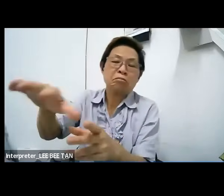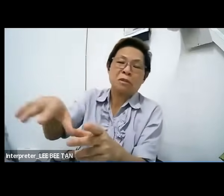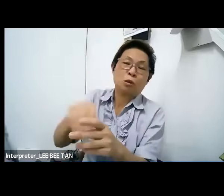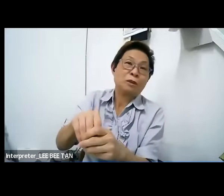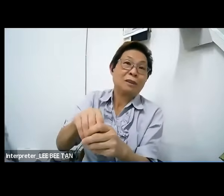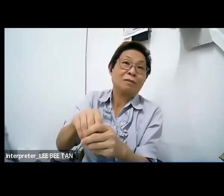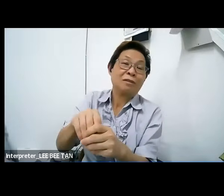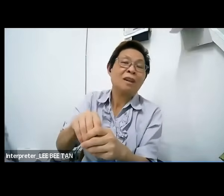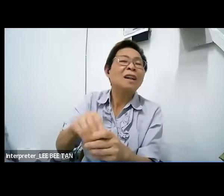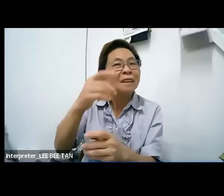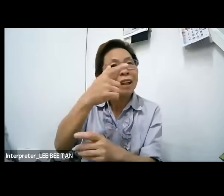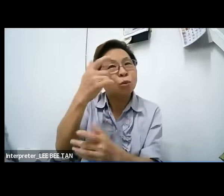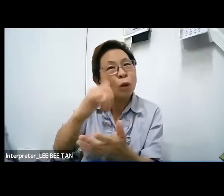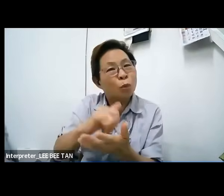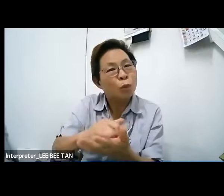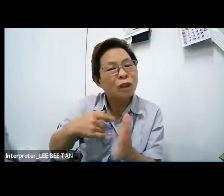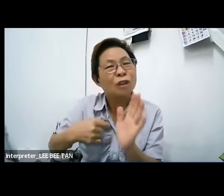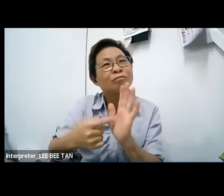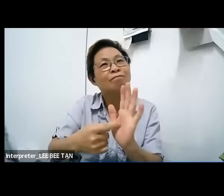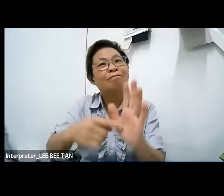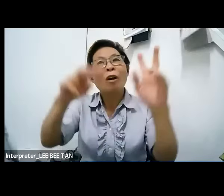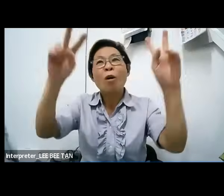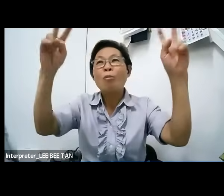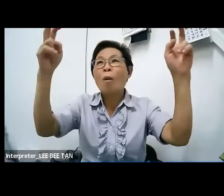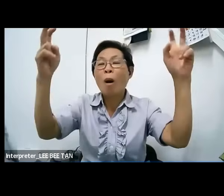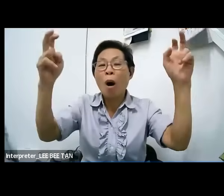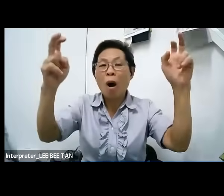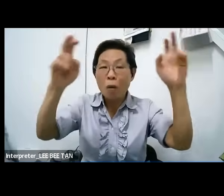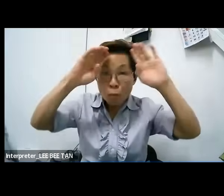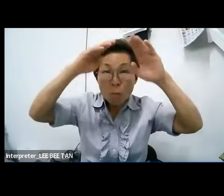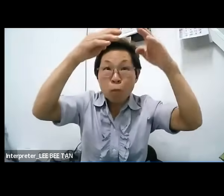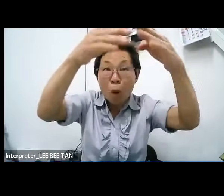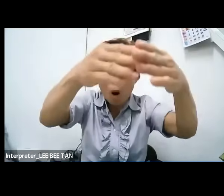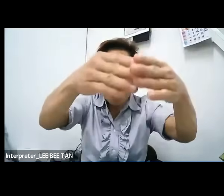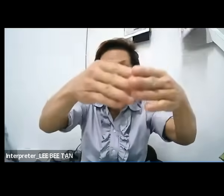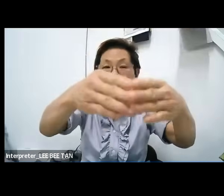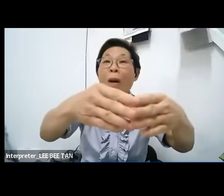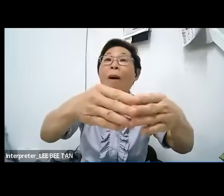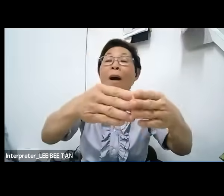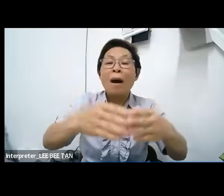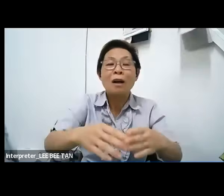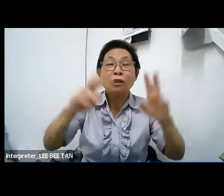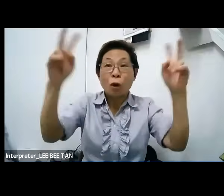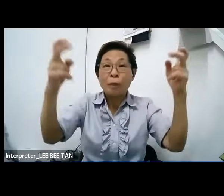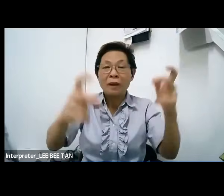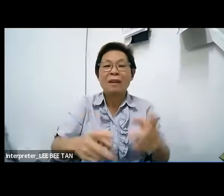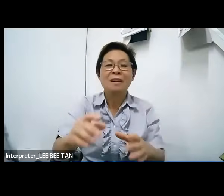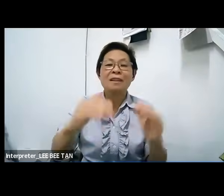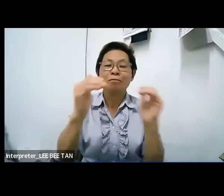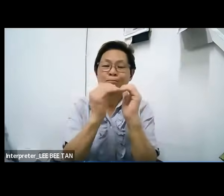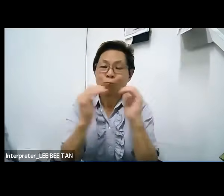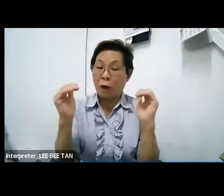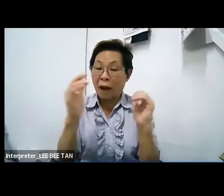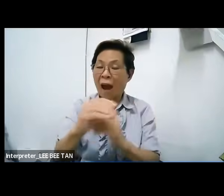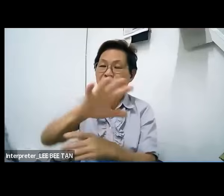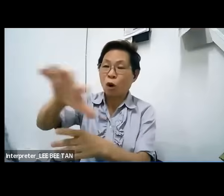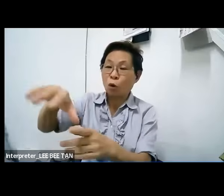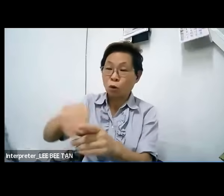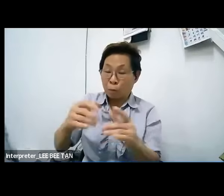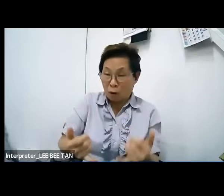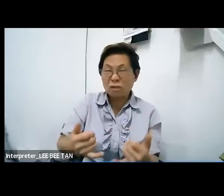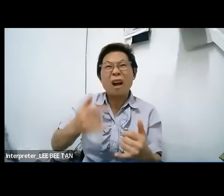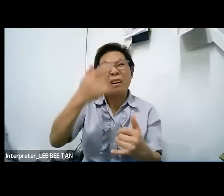why we highlight the topic today on the equity and inclusion. Because right now,